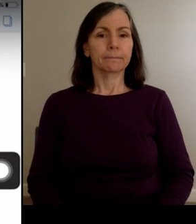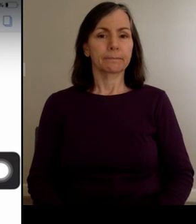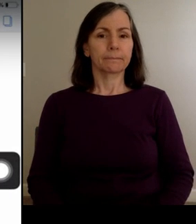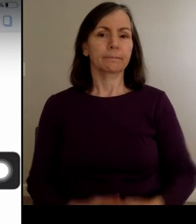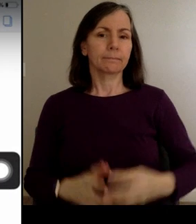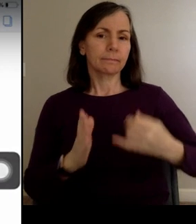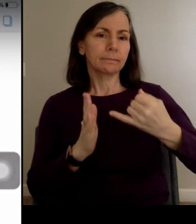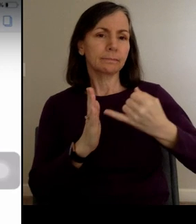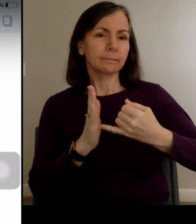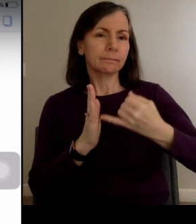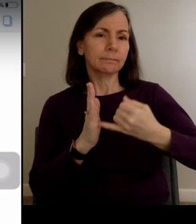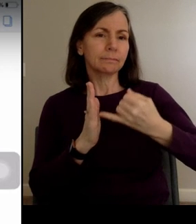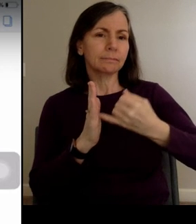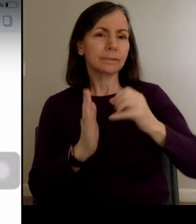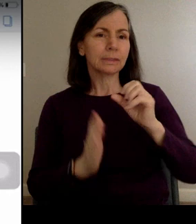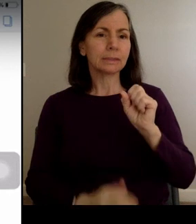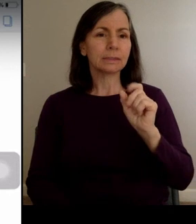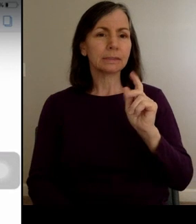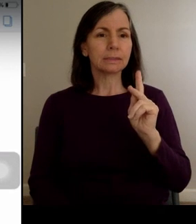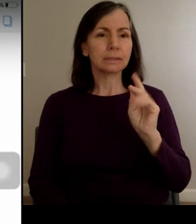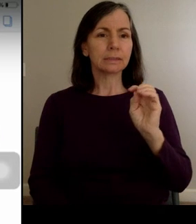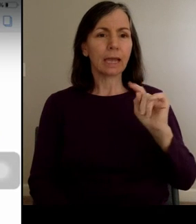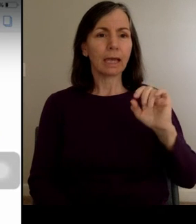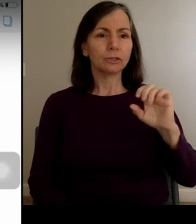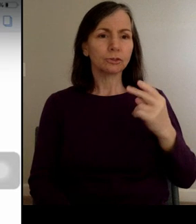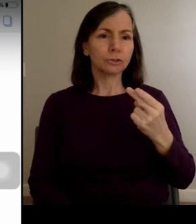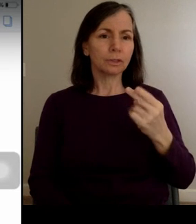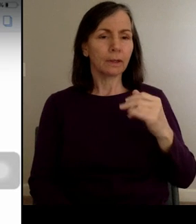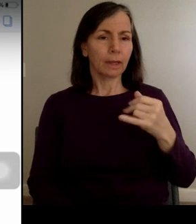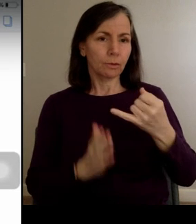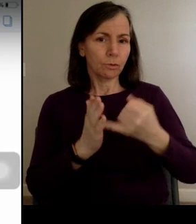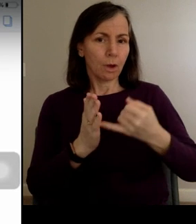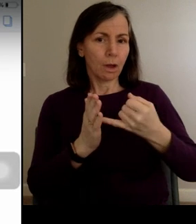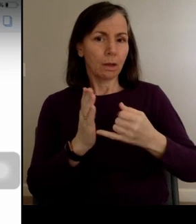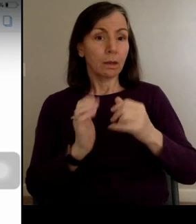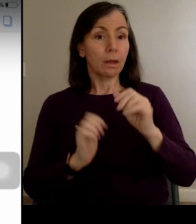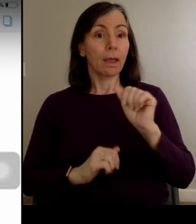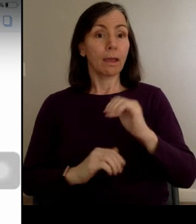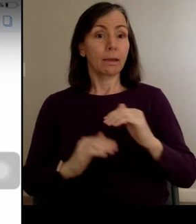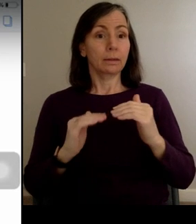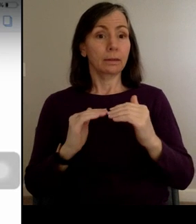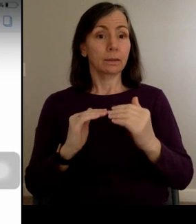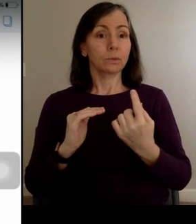say a equals 1.